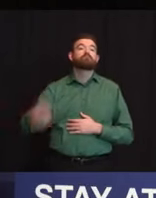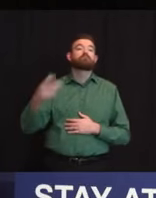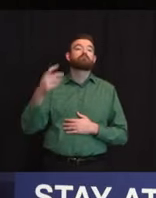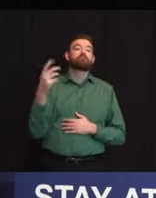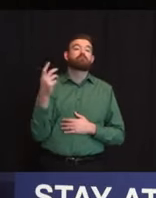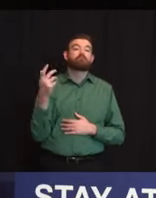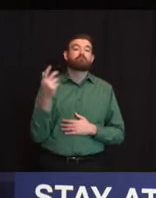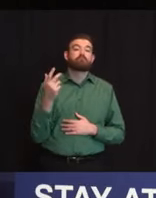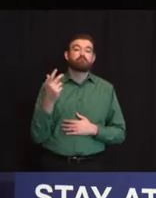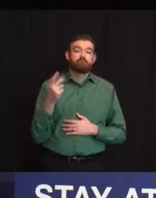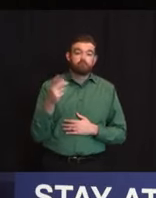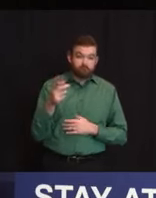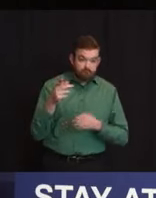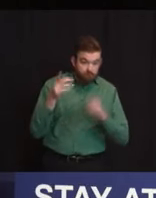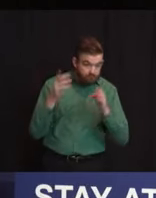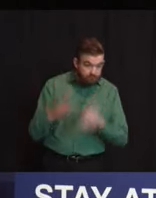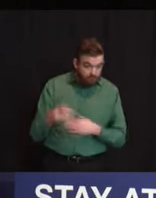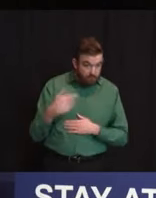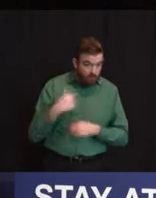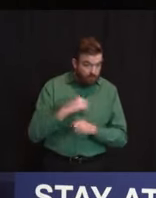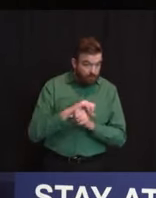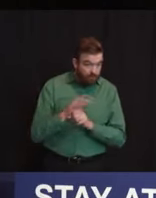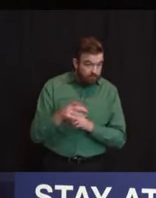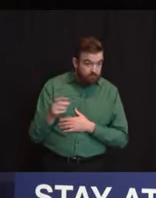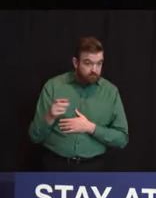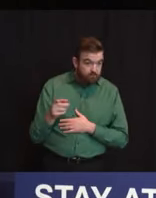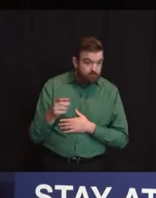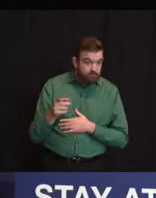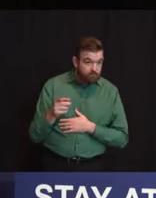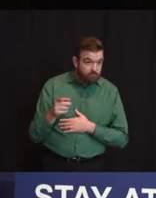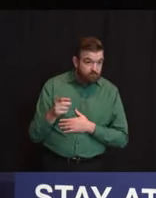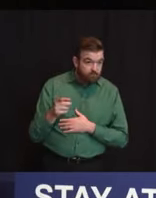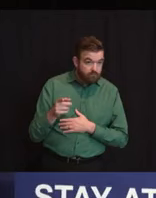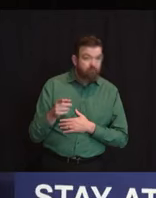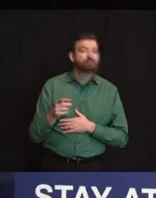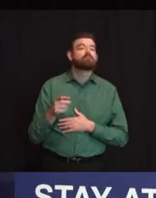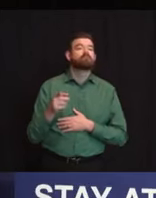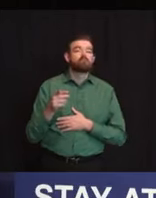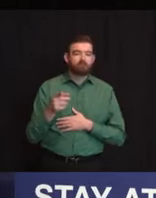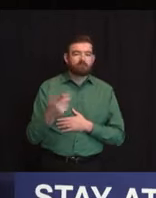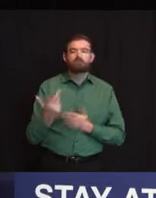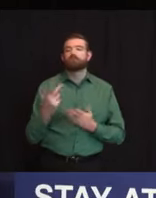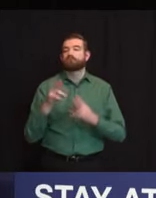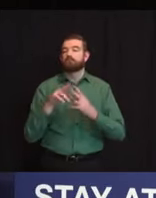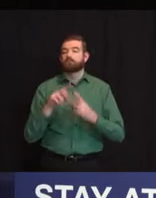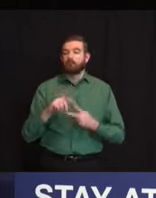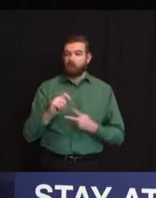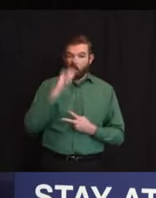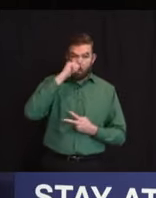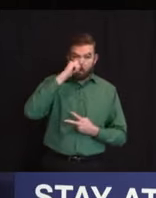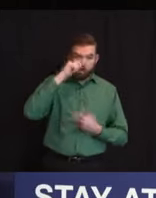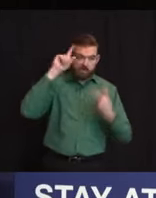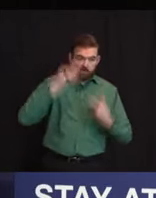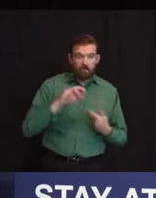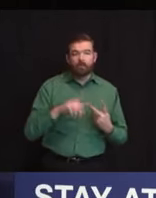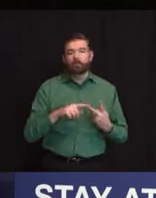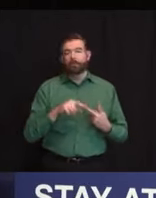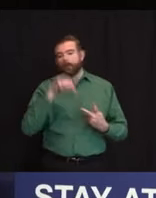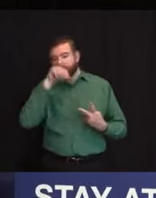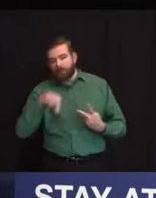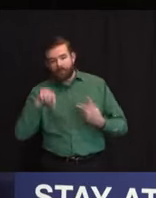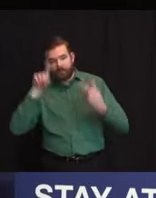swab test or the Rutgers spit test as far as that goes. If you get that back, you can be pretty sure that the person actually has COVID at that particular period of